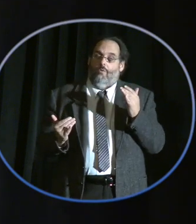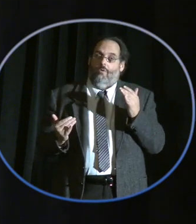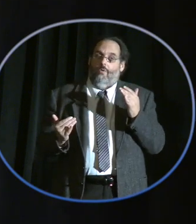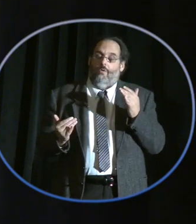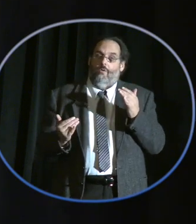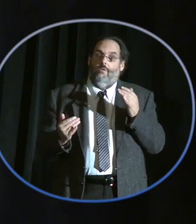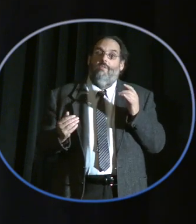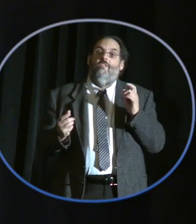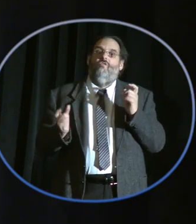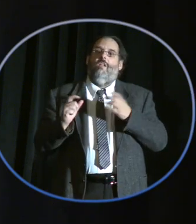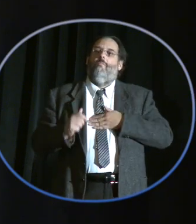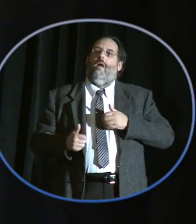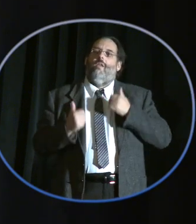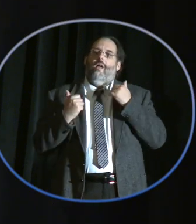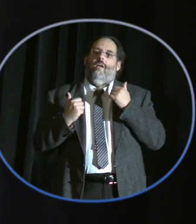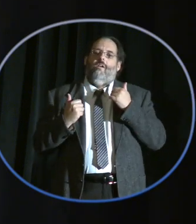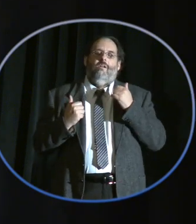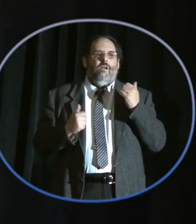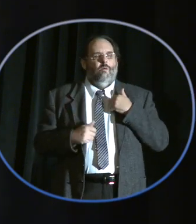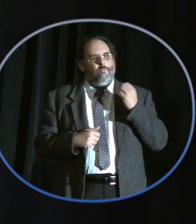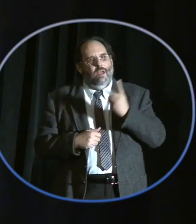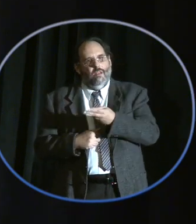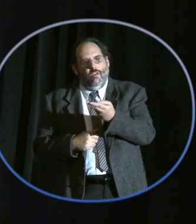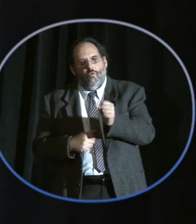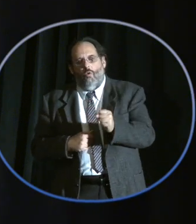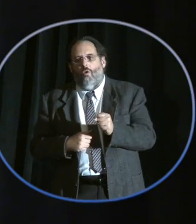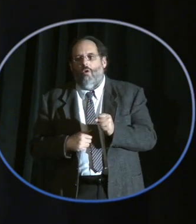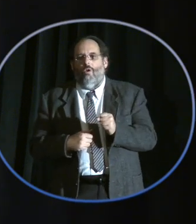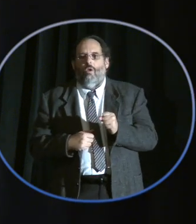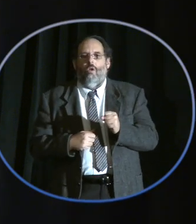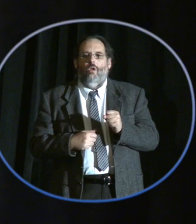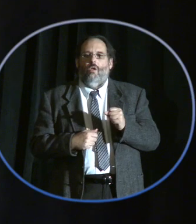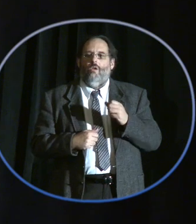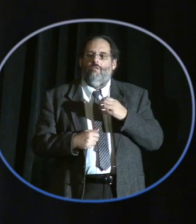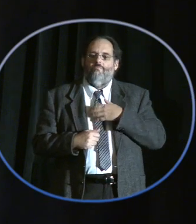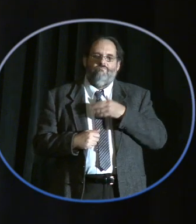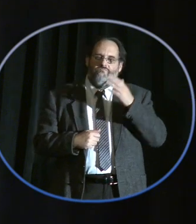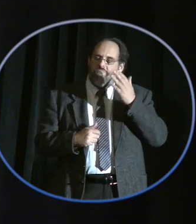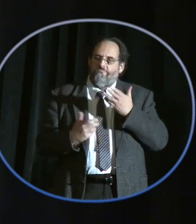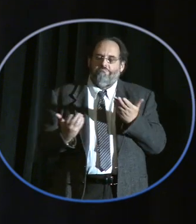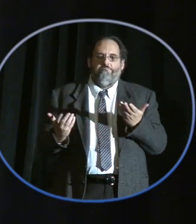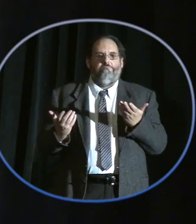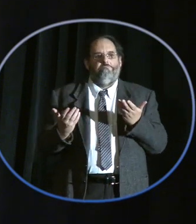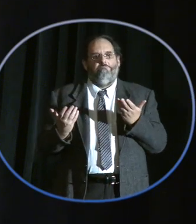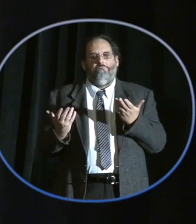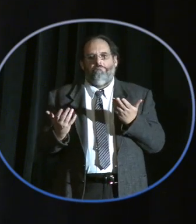it changed my life. It got me back in high school. My son, 5 years old.